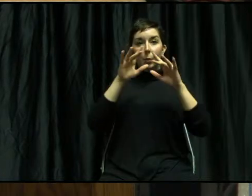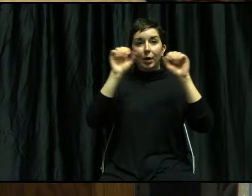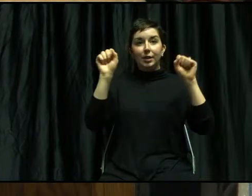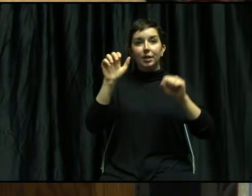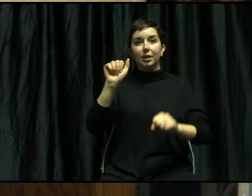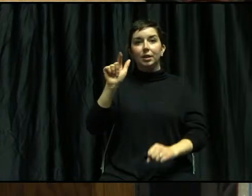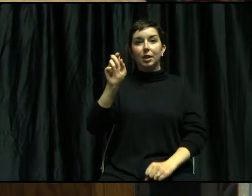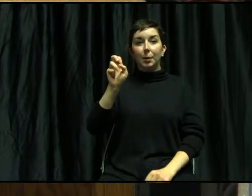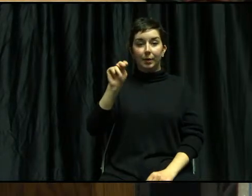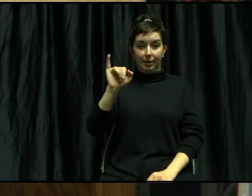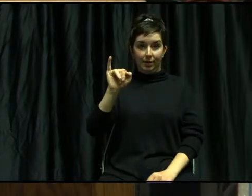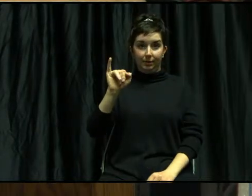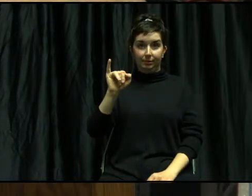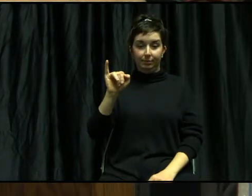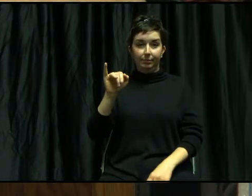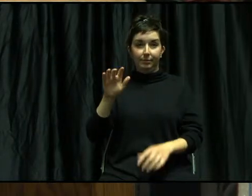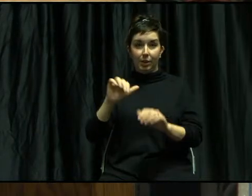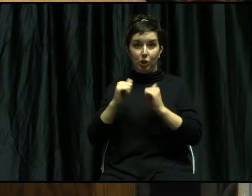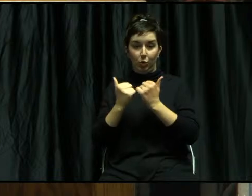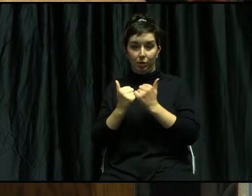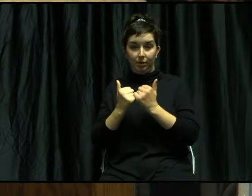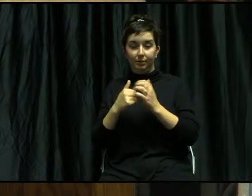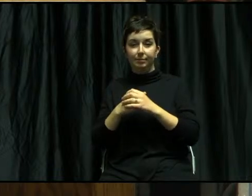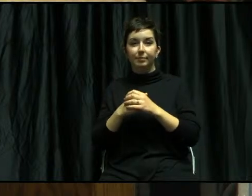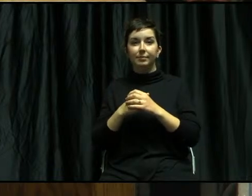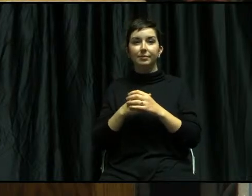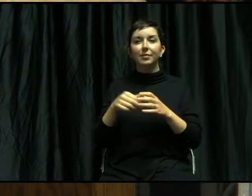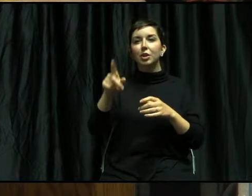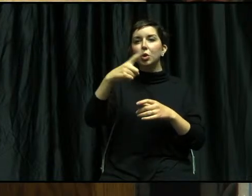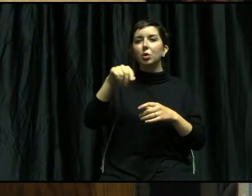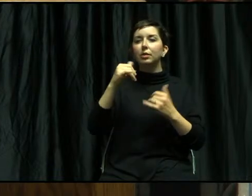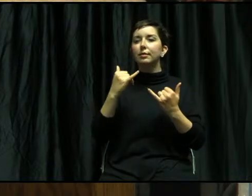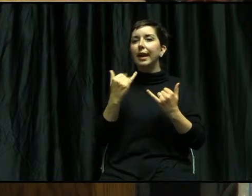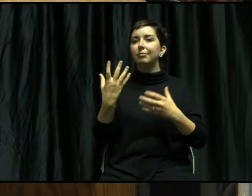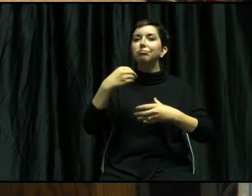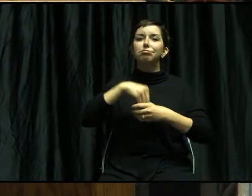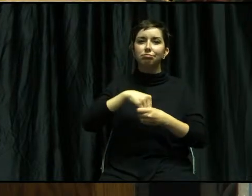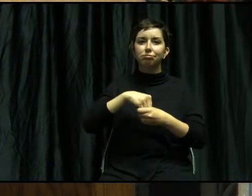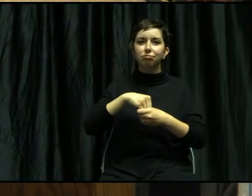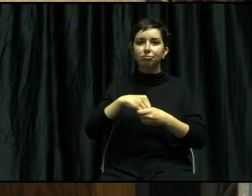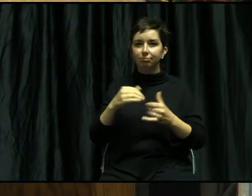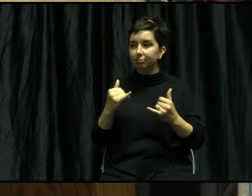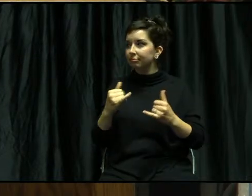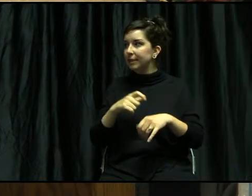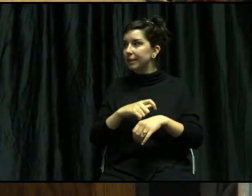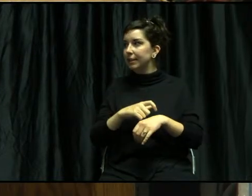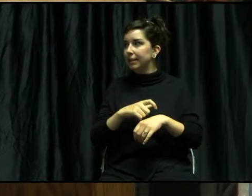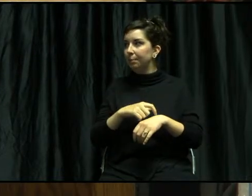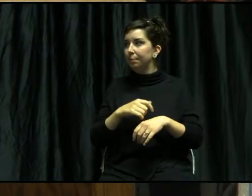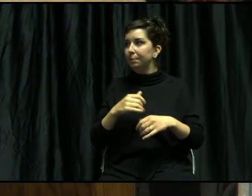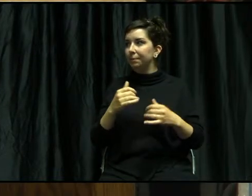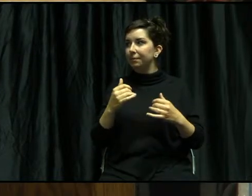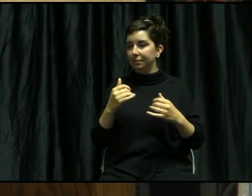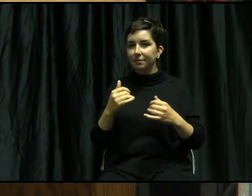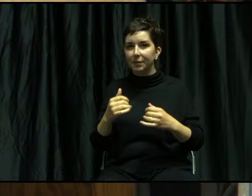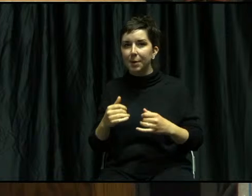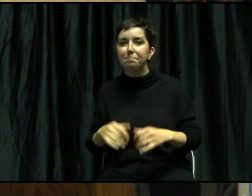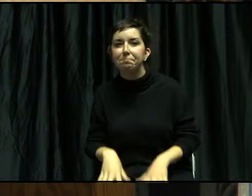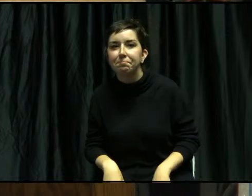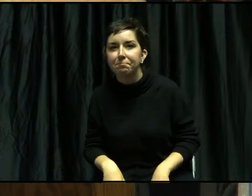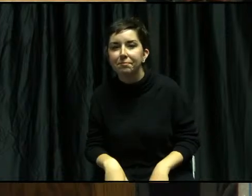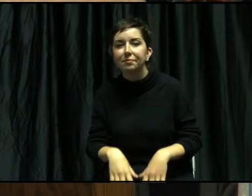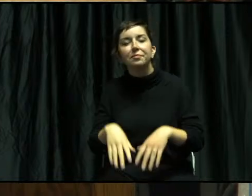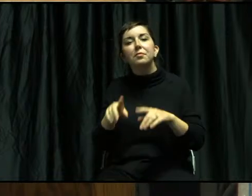Alumni Association currently, an association which all of you are now members of. And a recent change we're making is that it's no longer